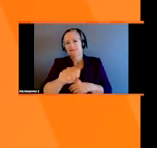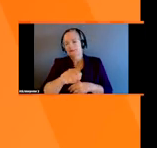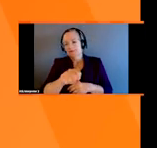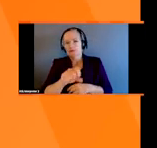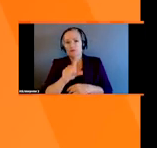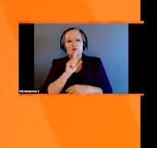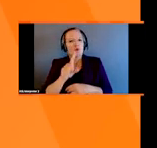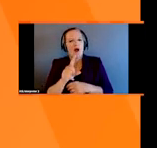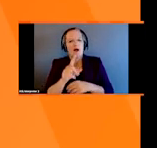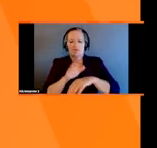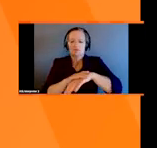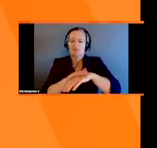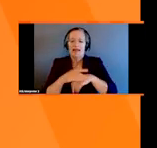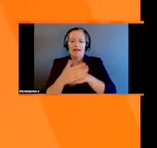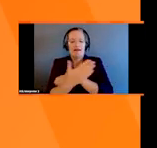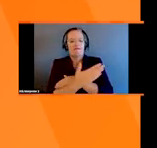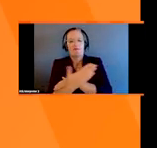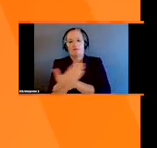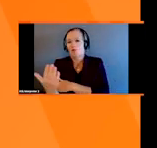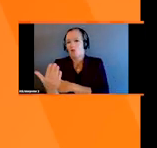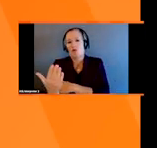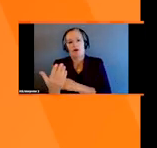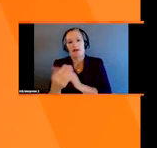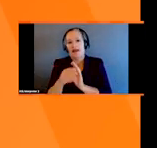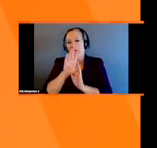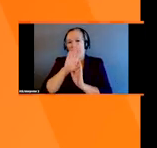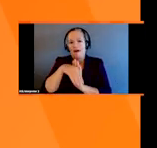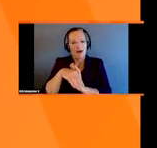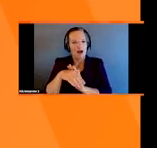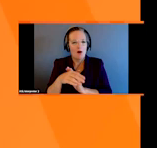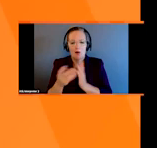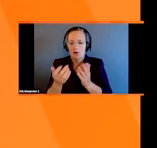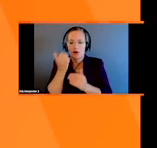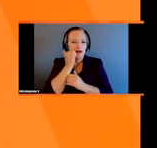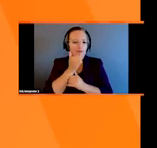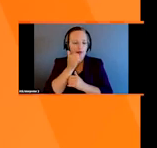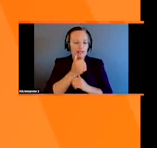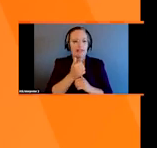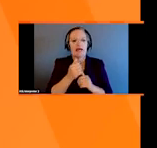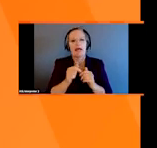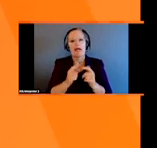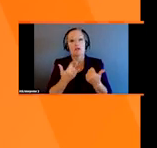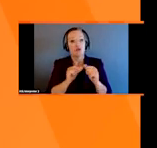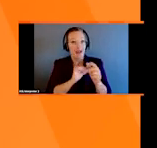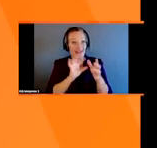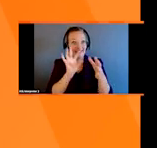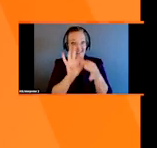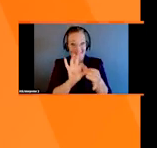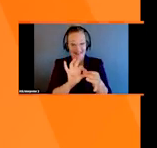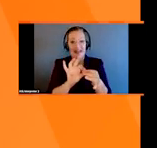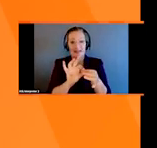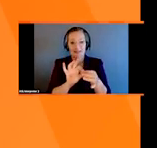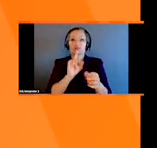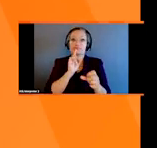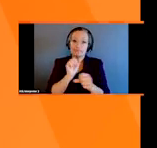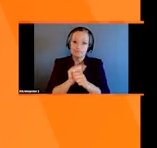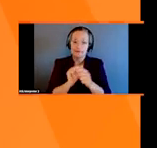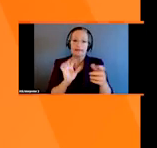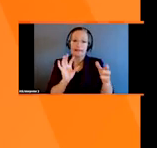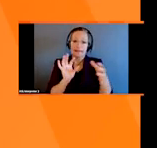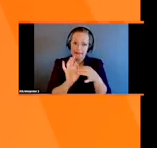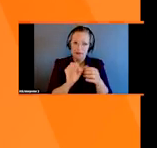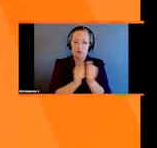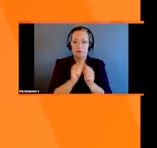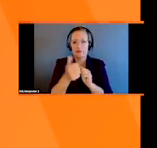hour a day, connect with 10 people, start those conversations to like join in where they're happening, and I can measure my results.